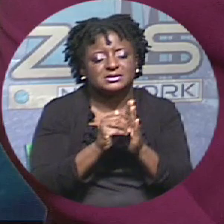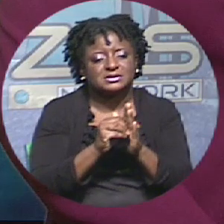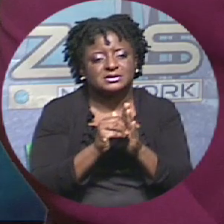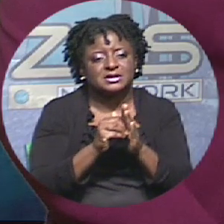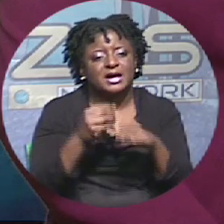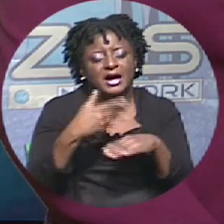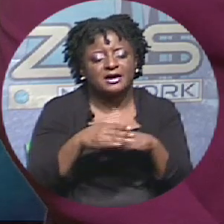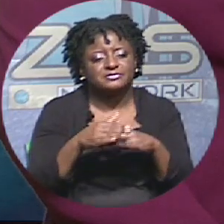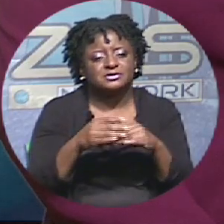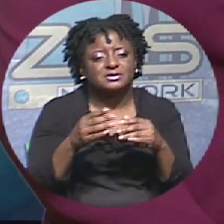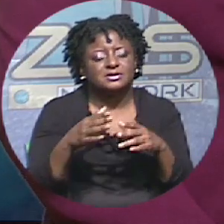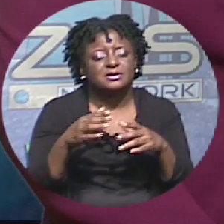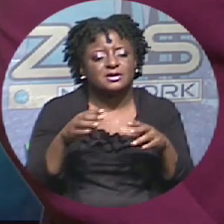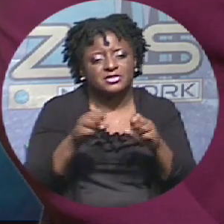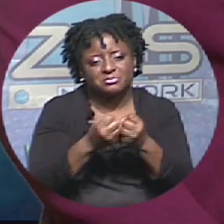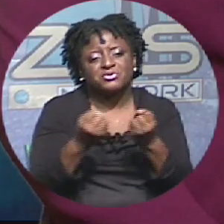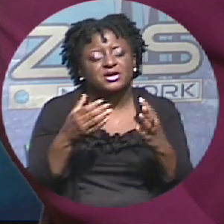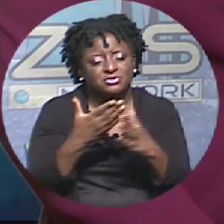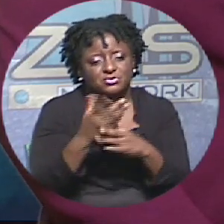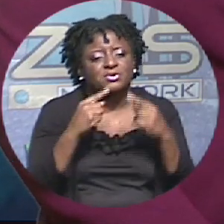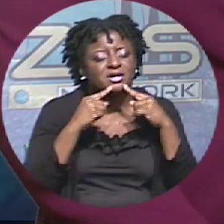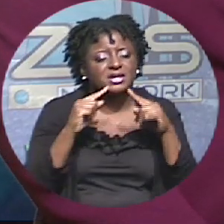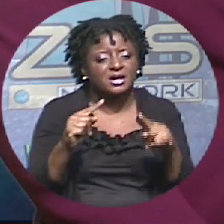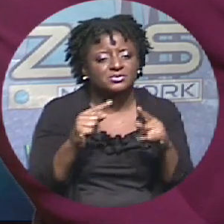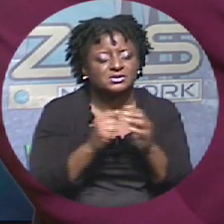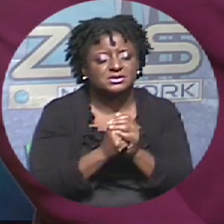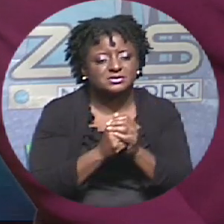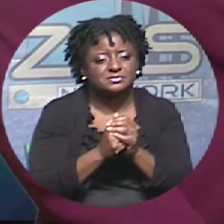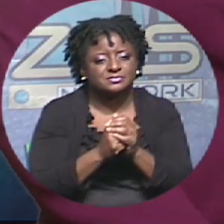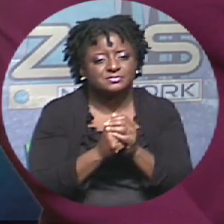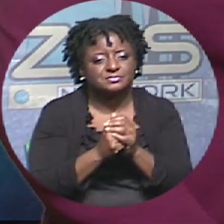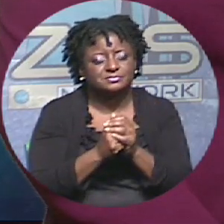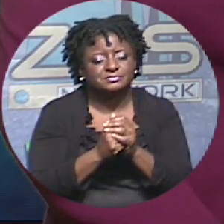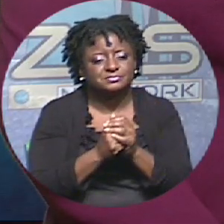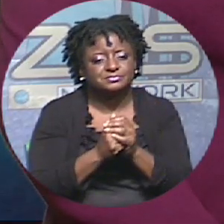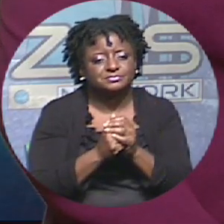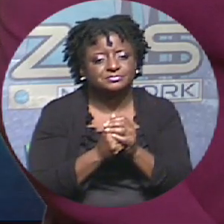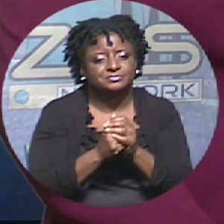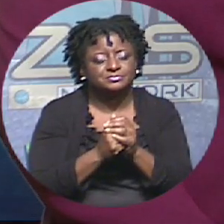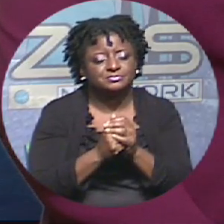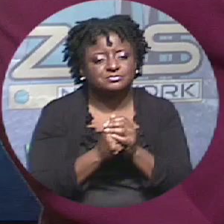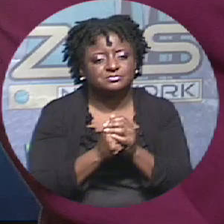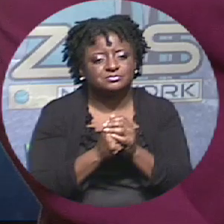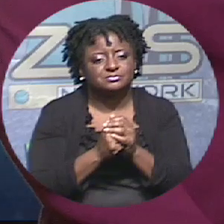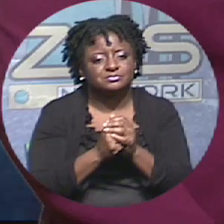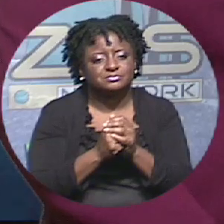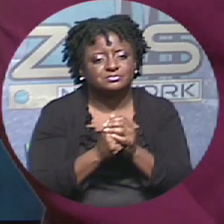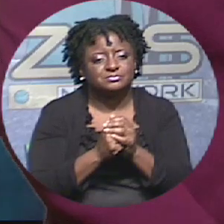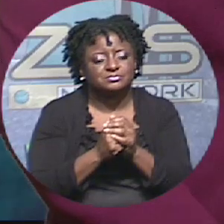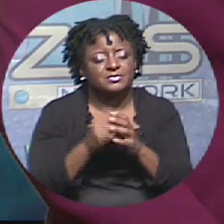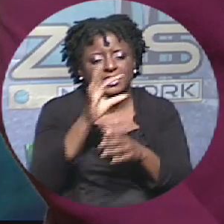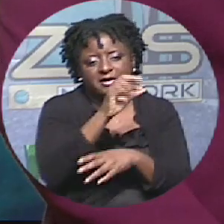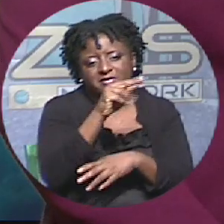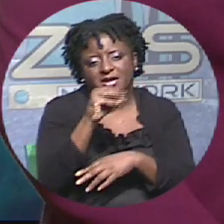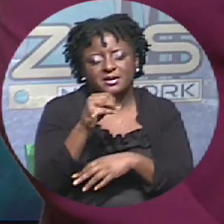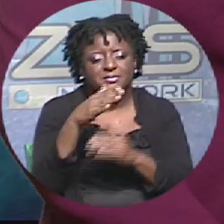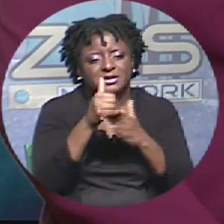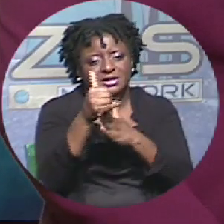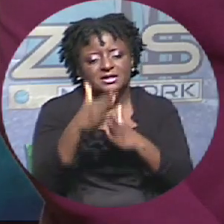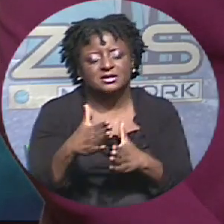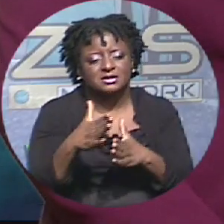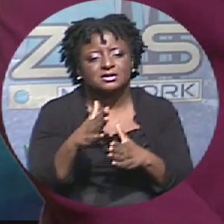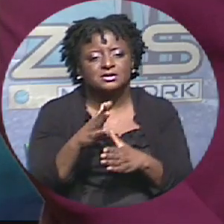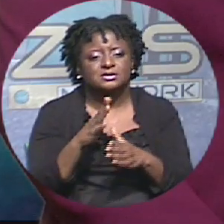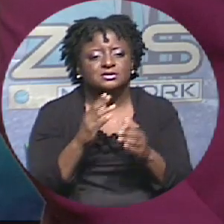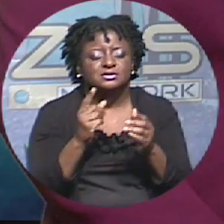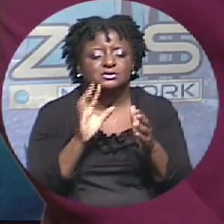big breakthrough negotiations that will see progress at the site and many Bahamians getting the monies they were owed. The FNM leader spoke with our